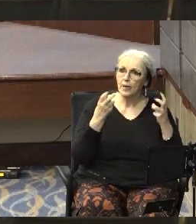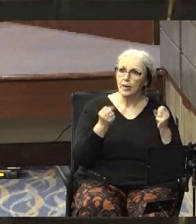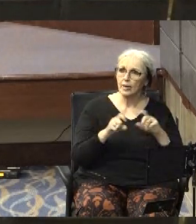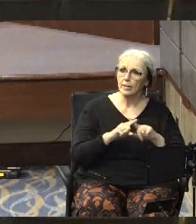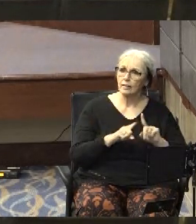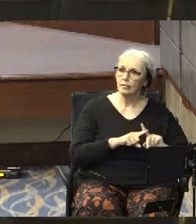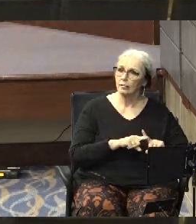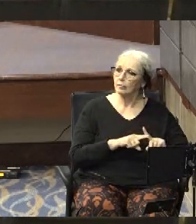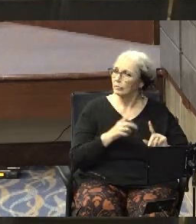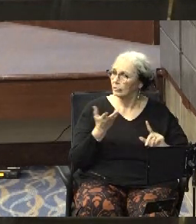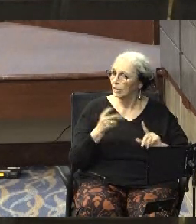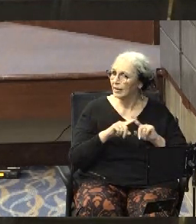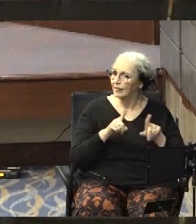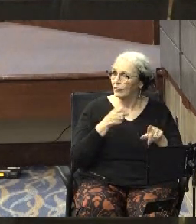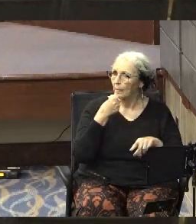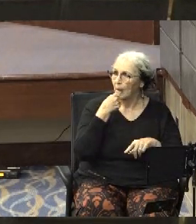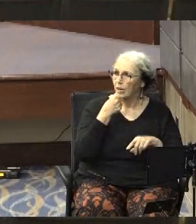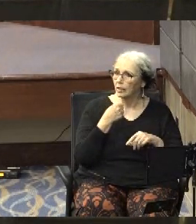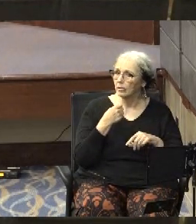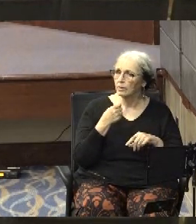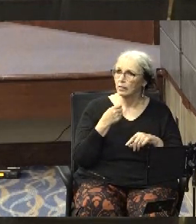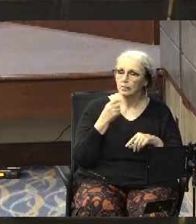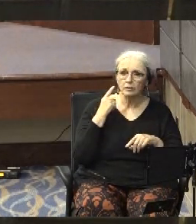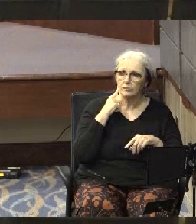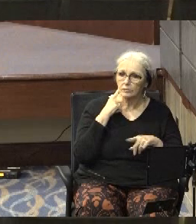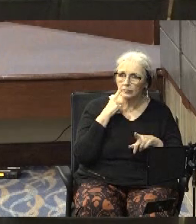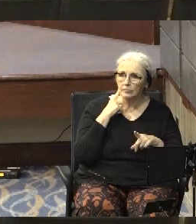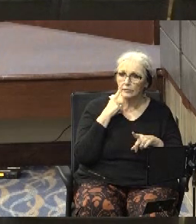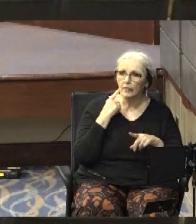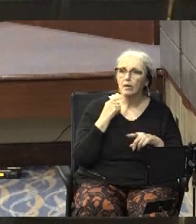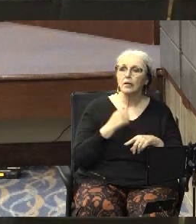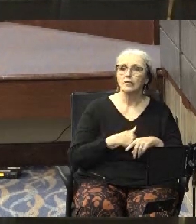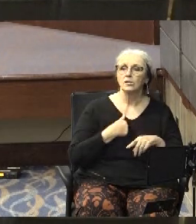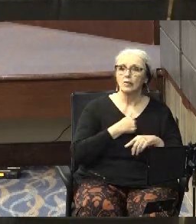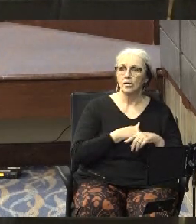different... Try a different mic. What? Try a different mic.